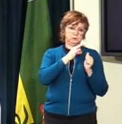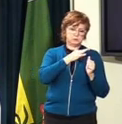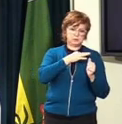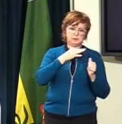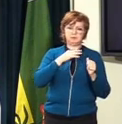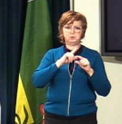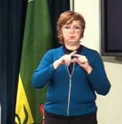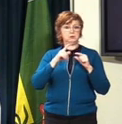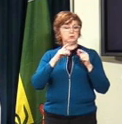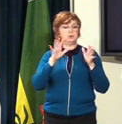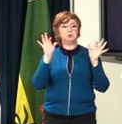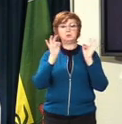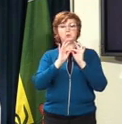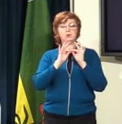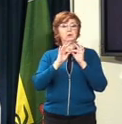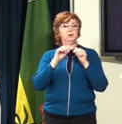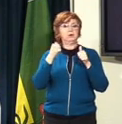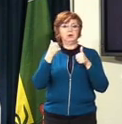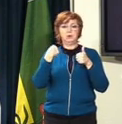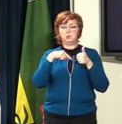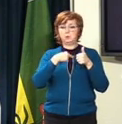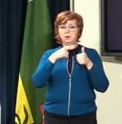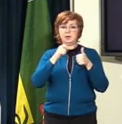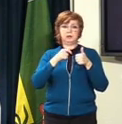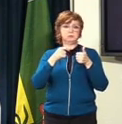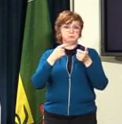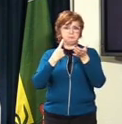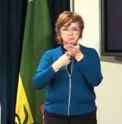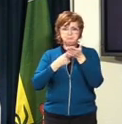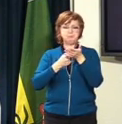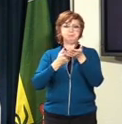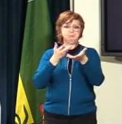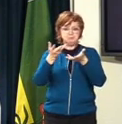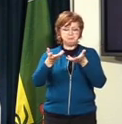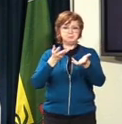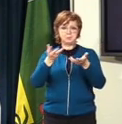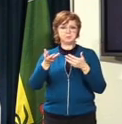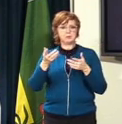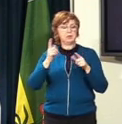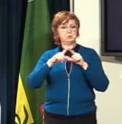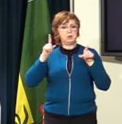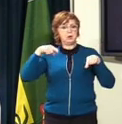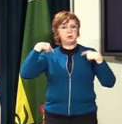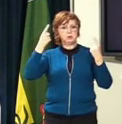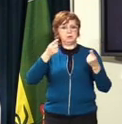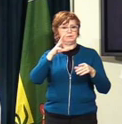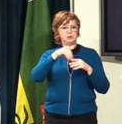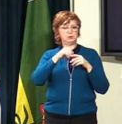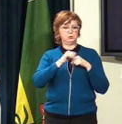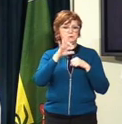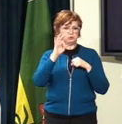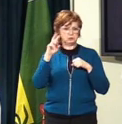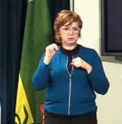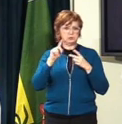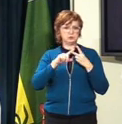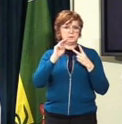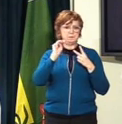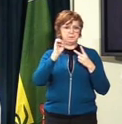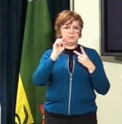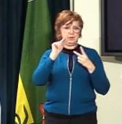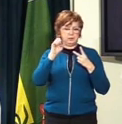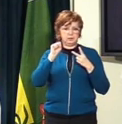an ongoing dialogue, and as part of the pandemic response, we have had a liaison with First Nations and Métis communities since day one. So as